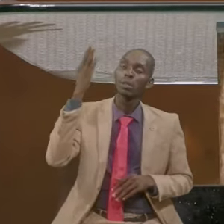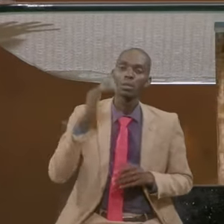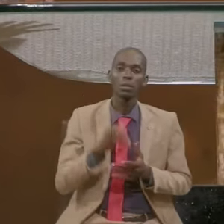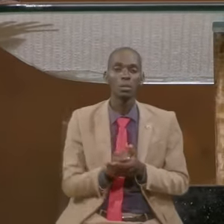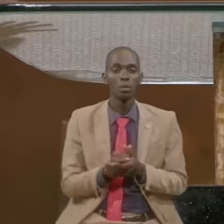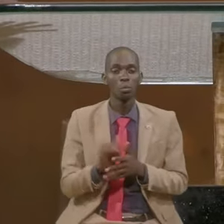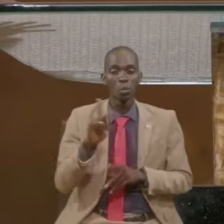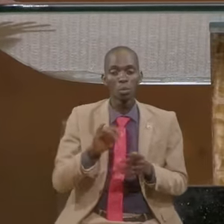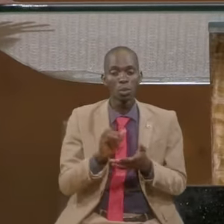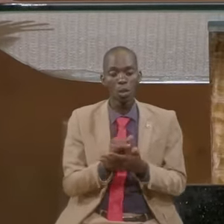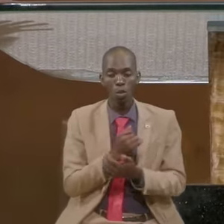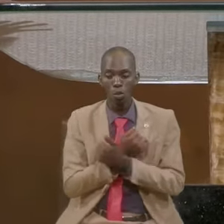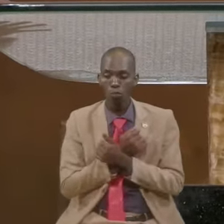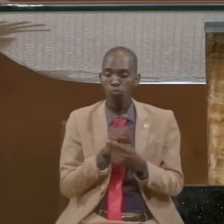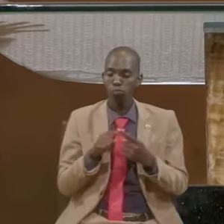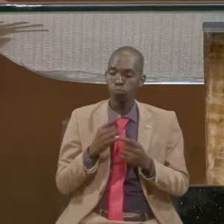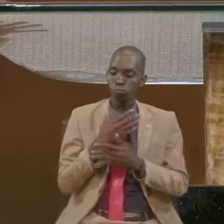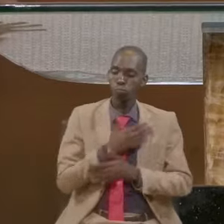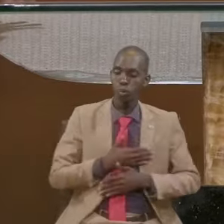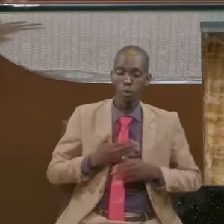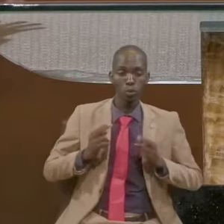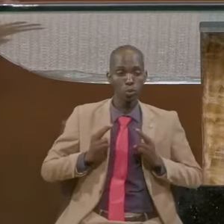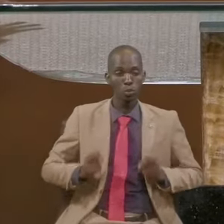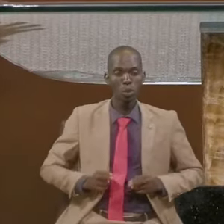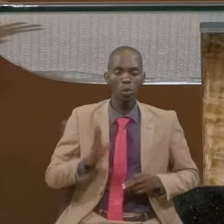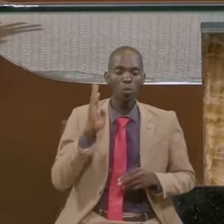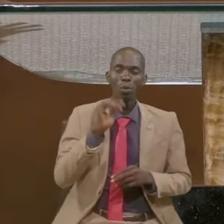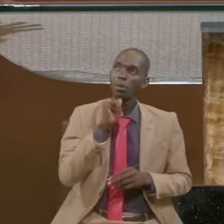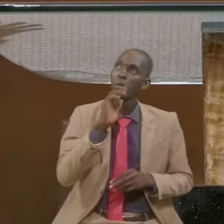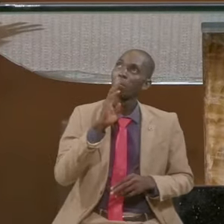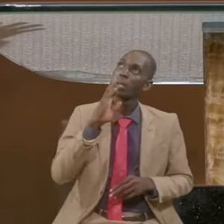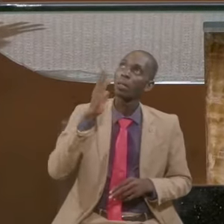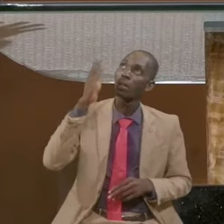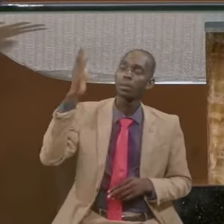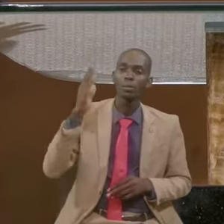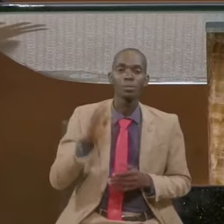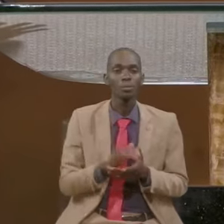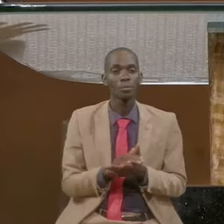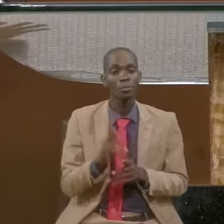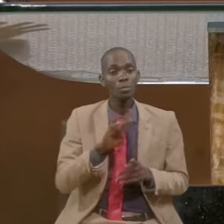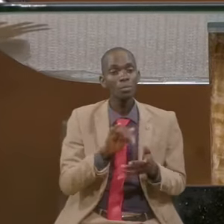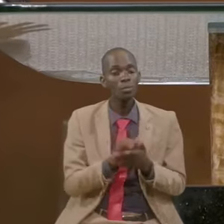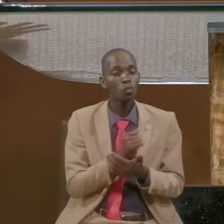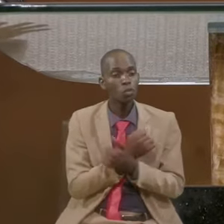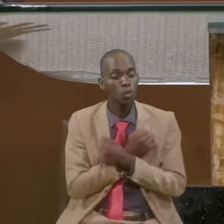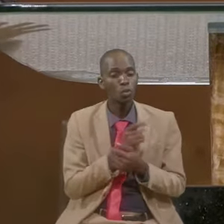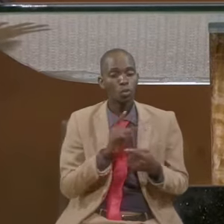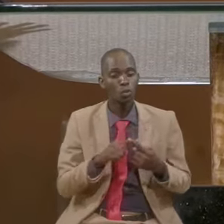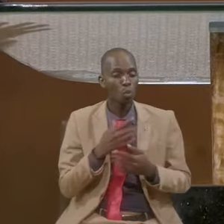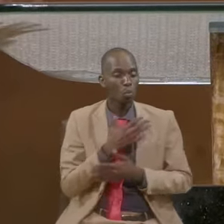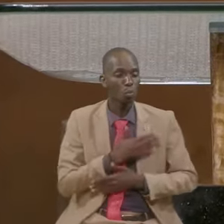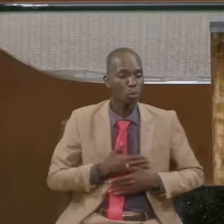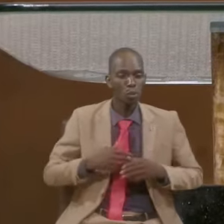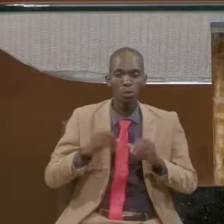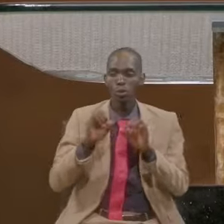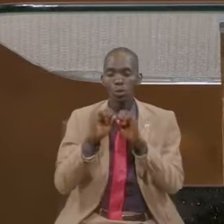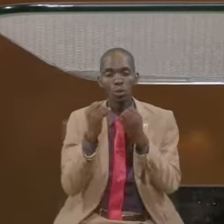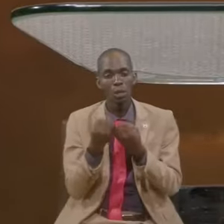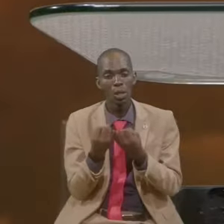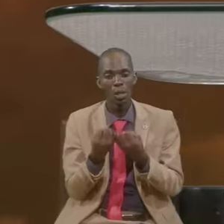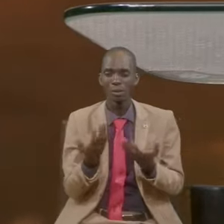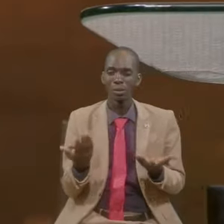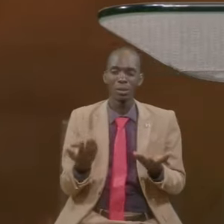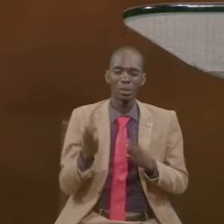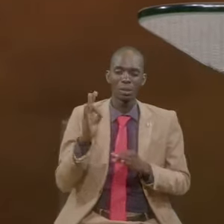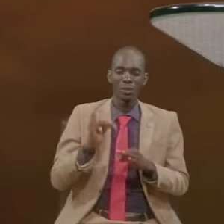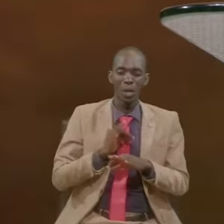People pleasers will not make it. Society pleasers. If I don't